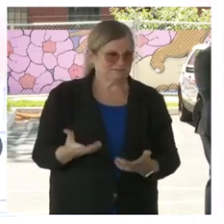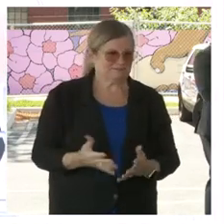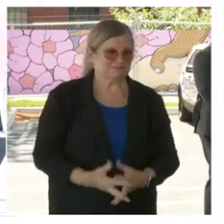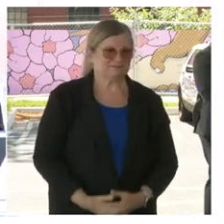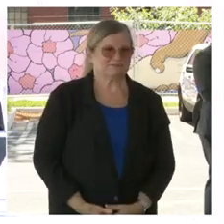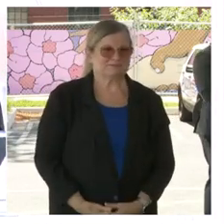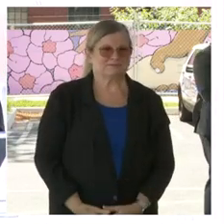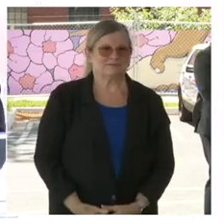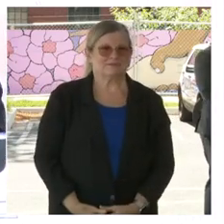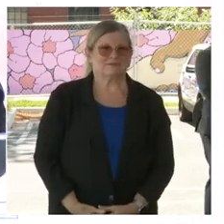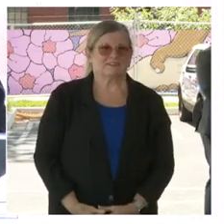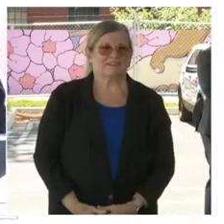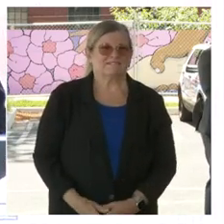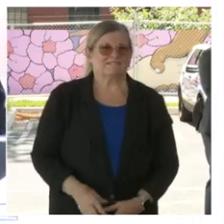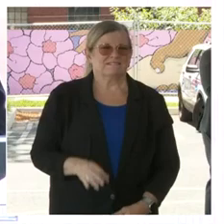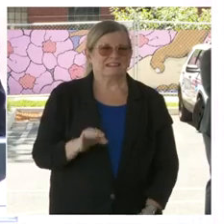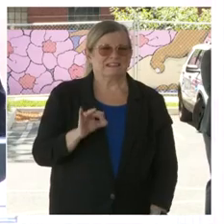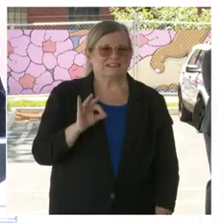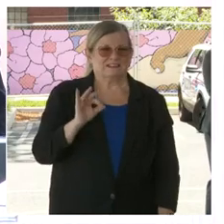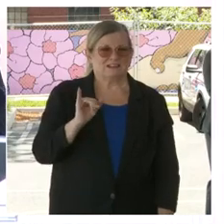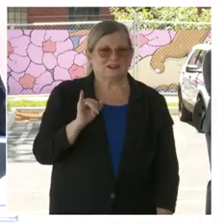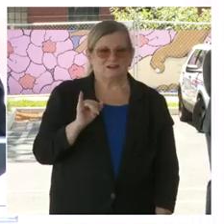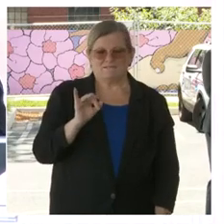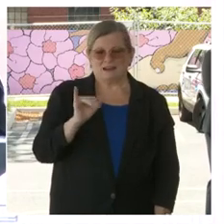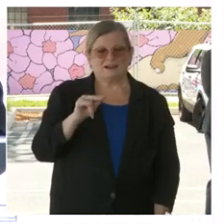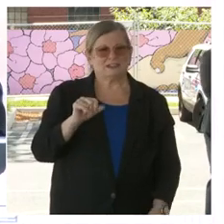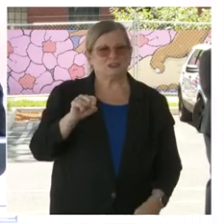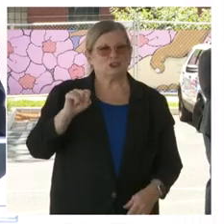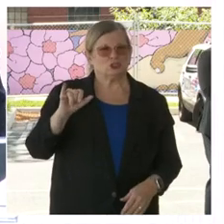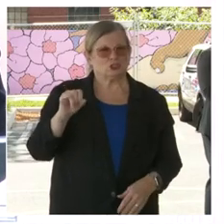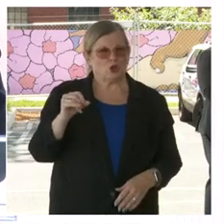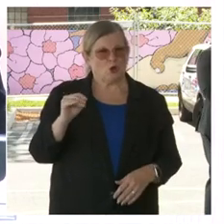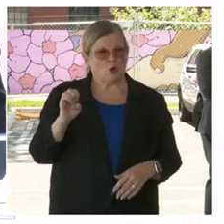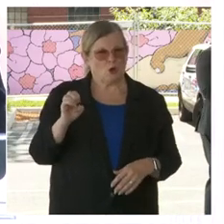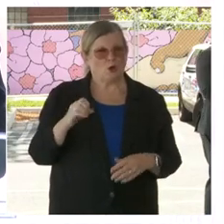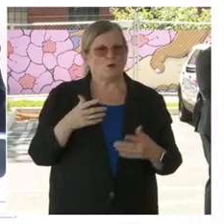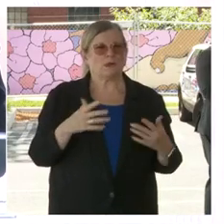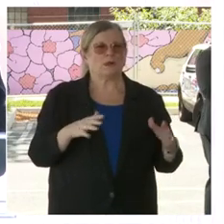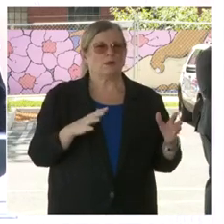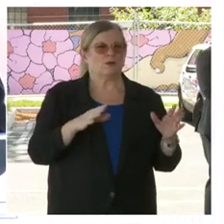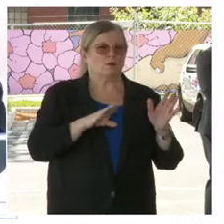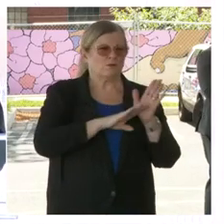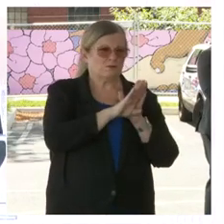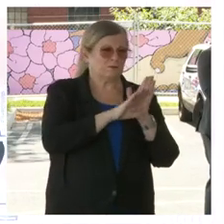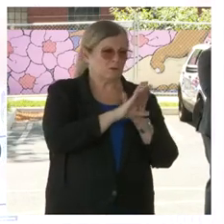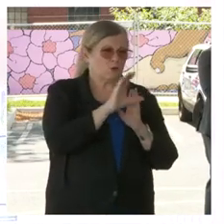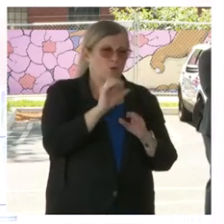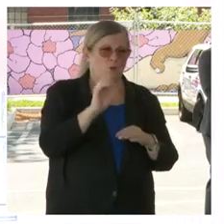Finest Jones, Monica Ray with the Congress Heights Community Training and Development Corporation.